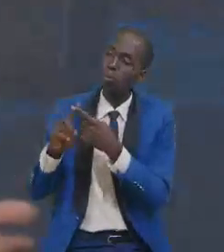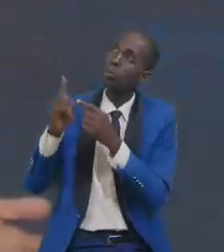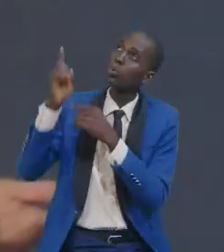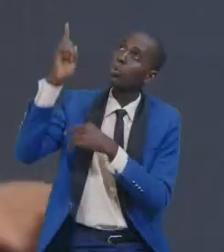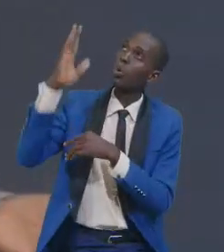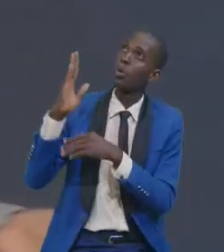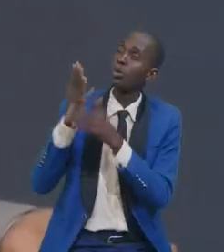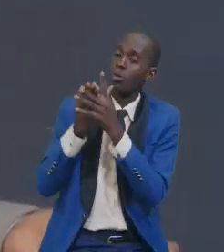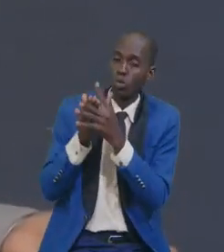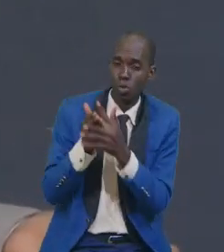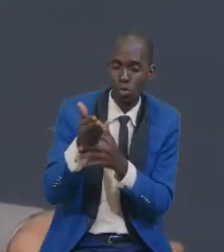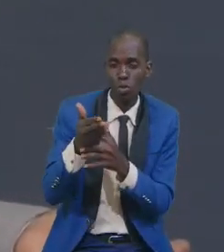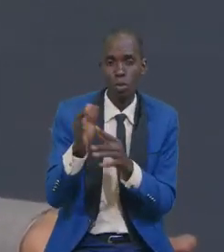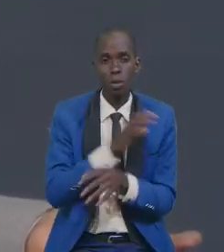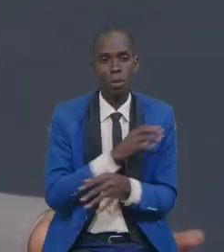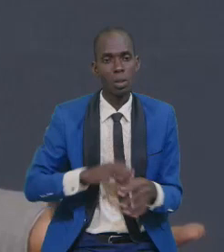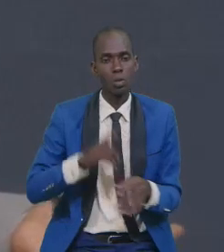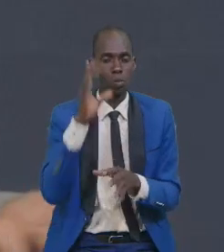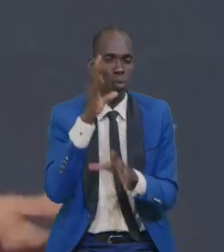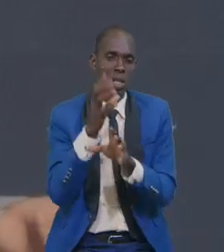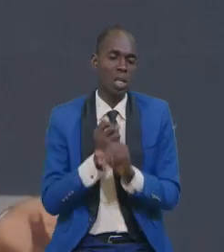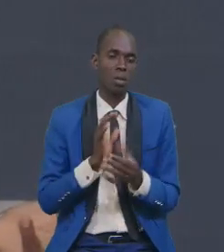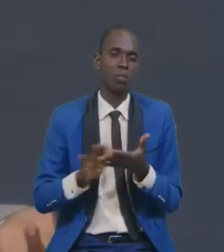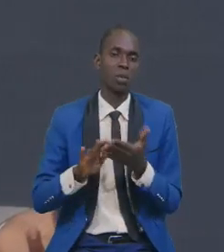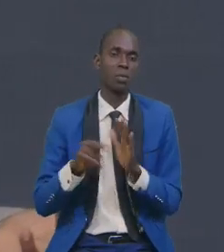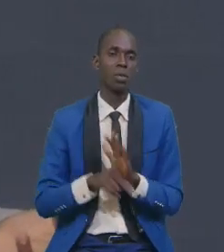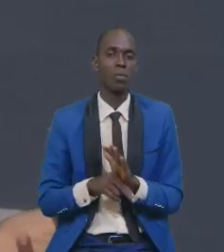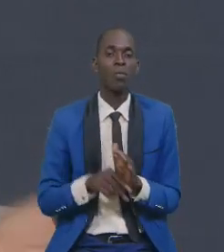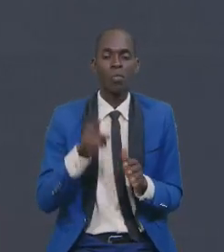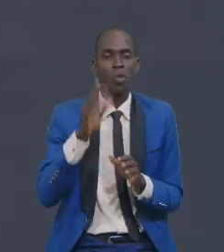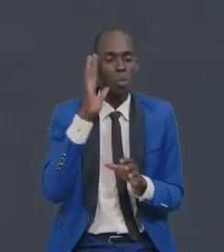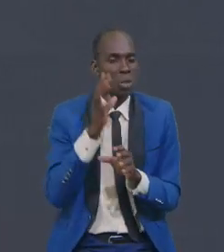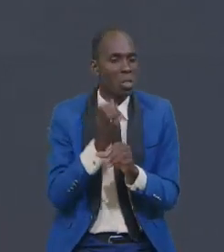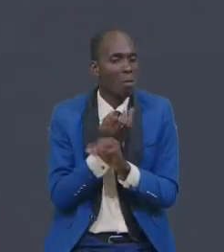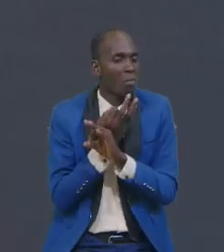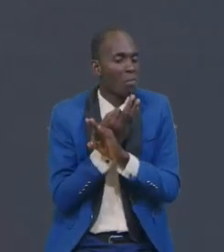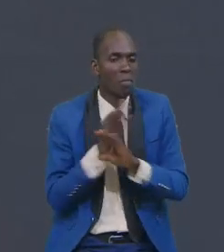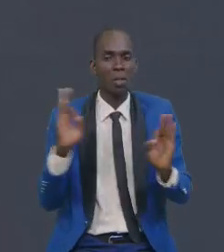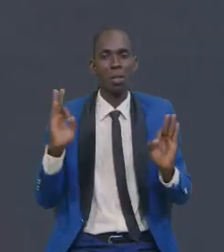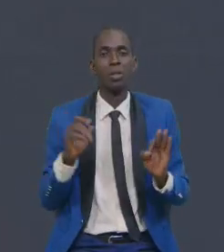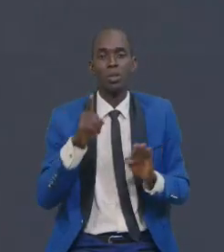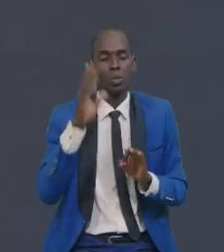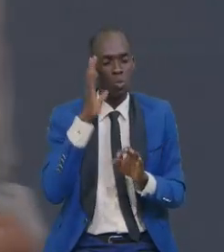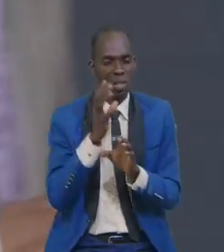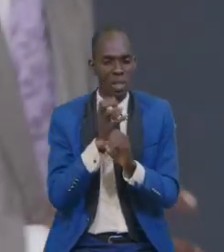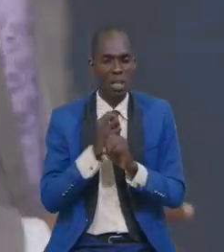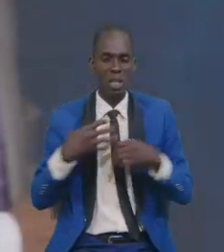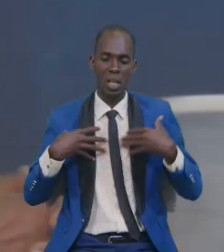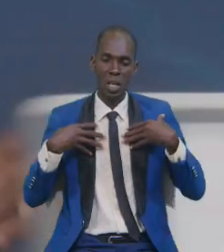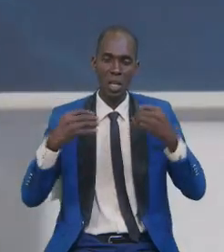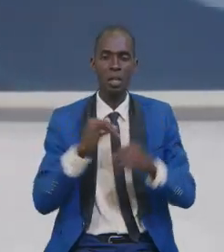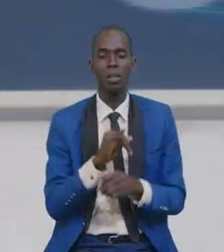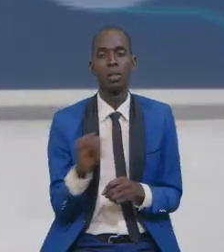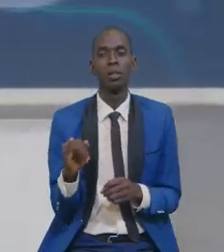Christ, forgiveness will come, and freedom will come, and healing will come.